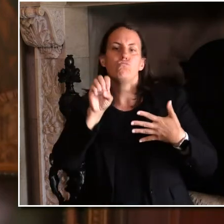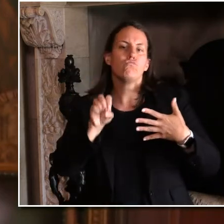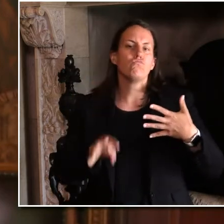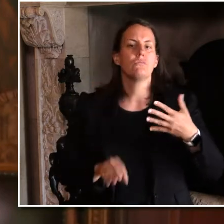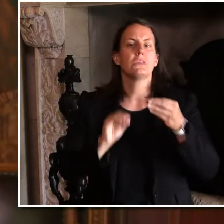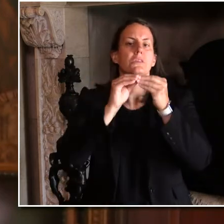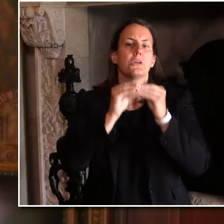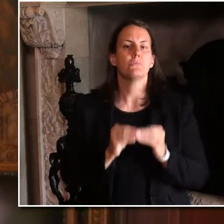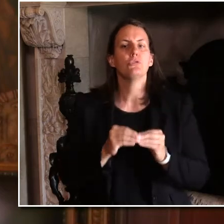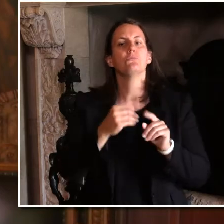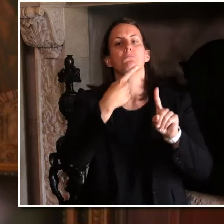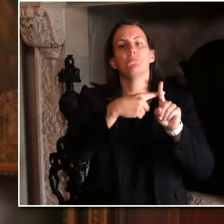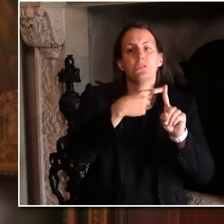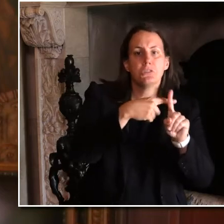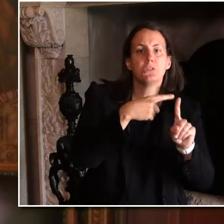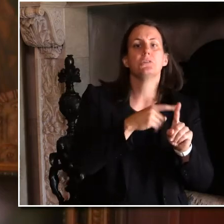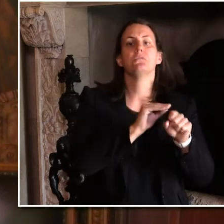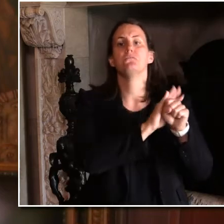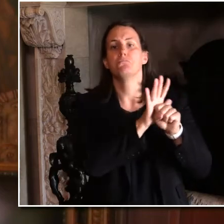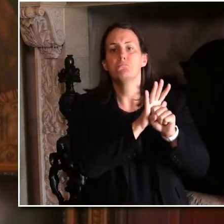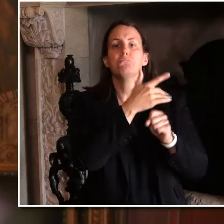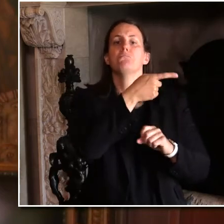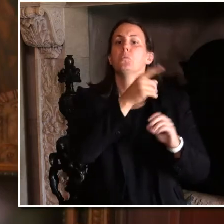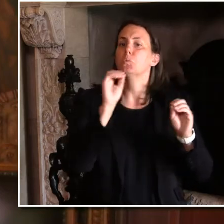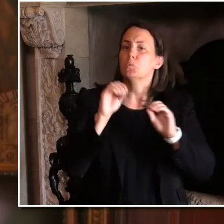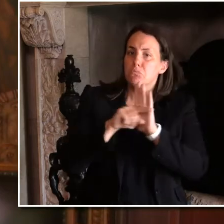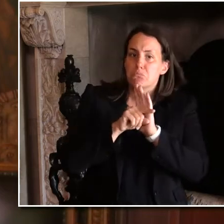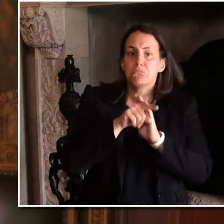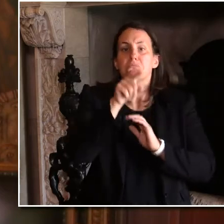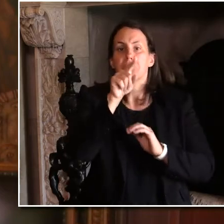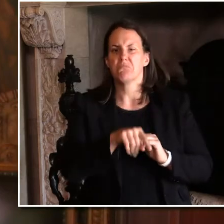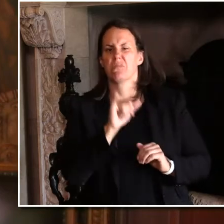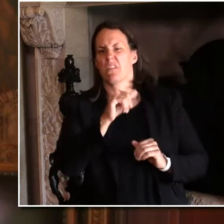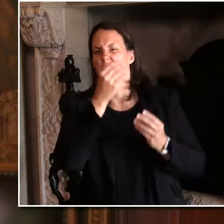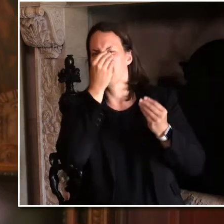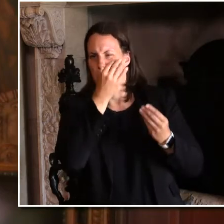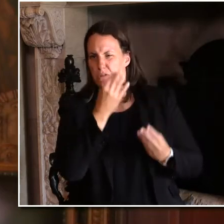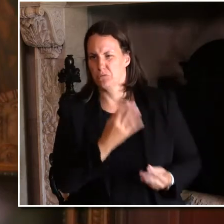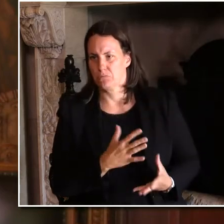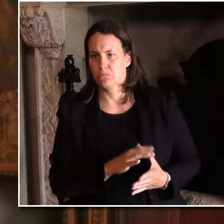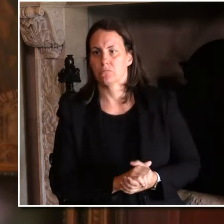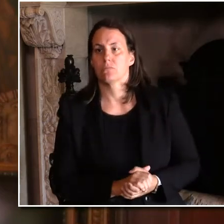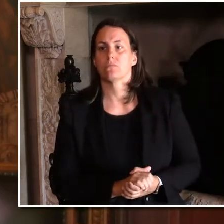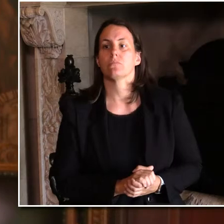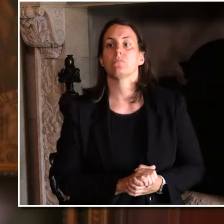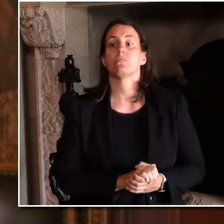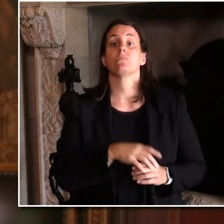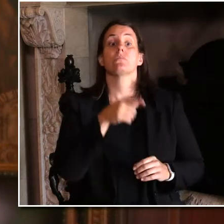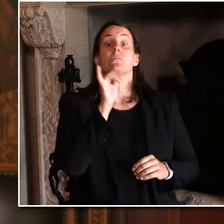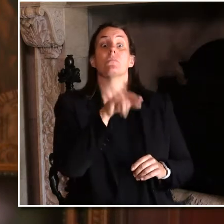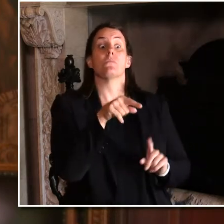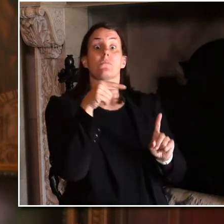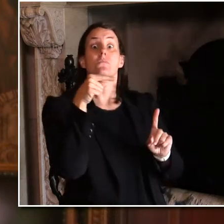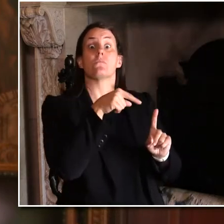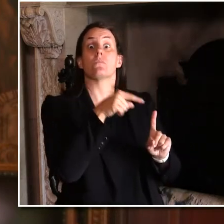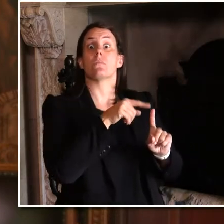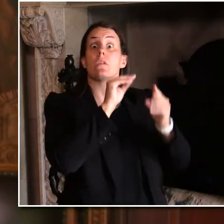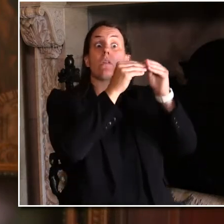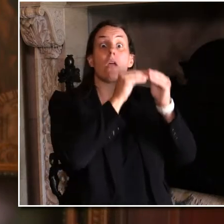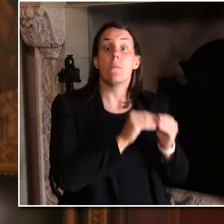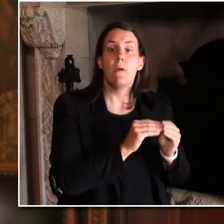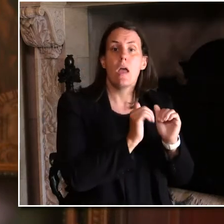talking about are diagnostic tests, tests that are used to diagnose someone with COVID-19 because they're symptomatic or because they're in contact.